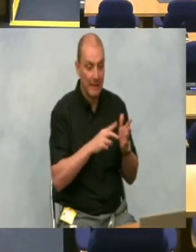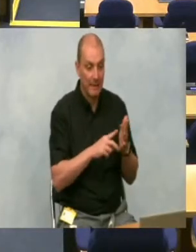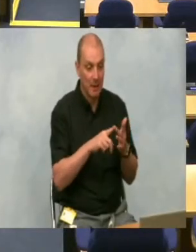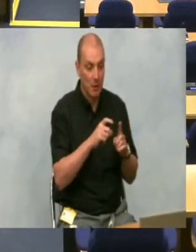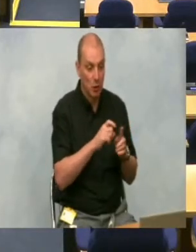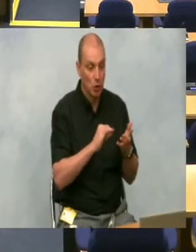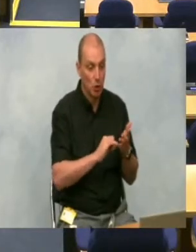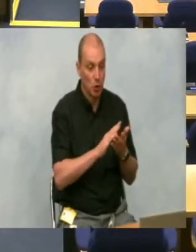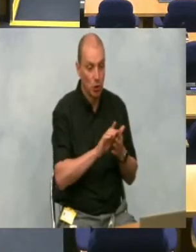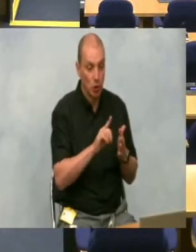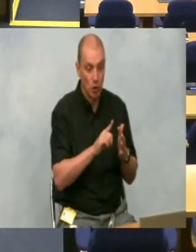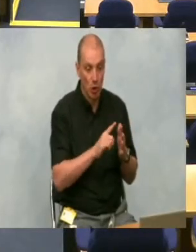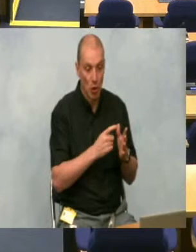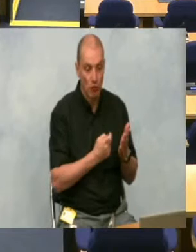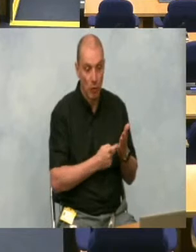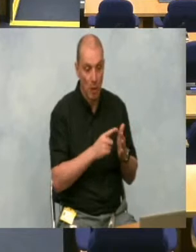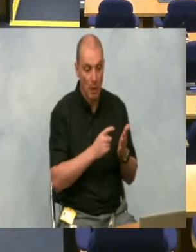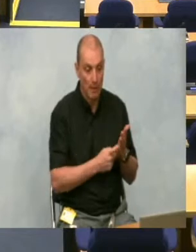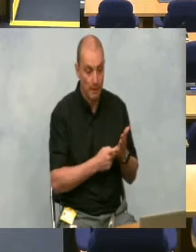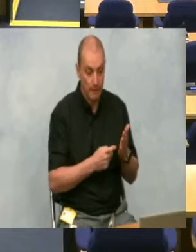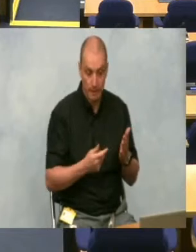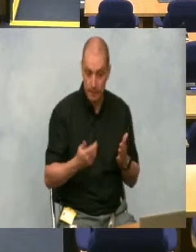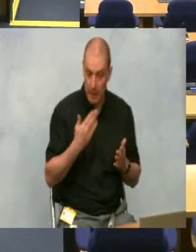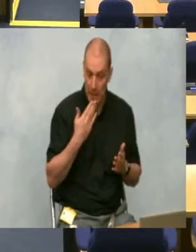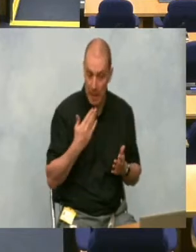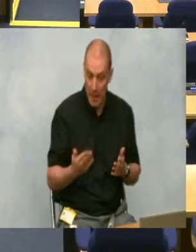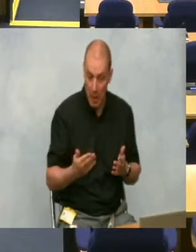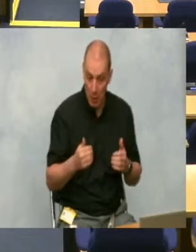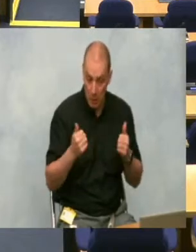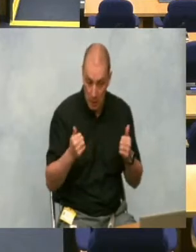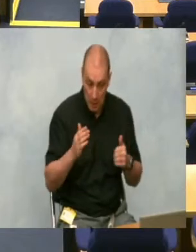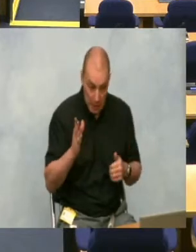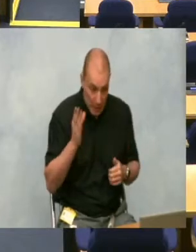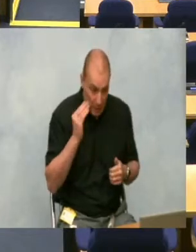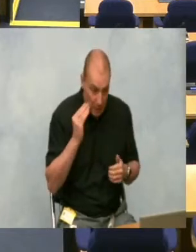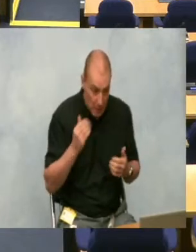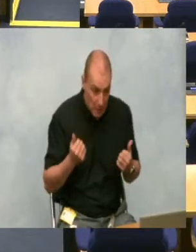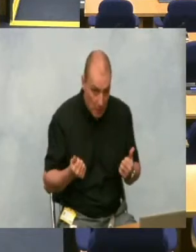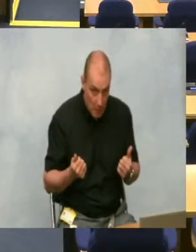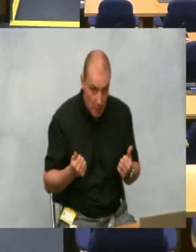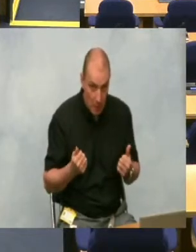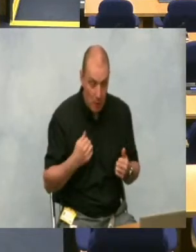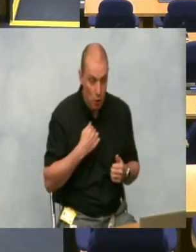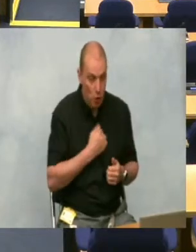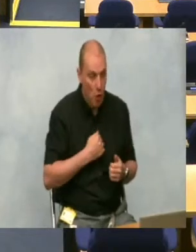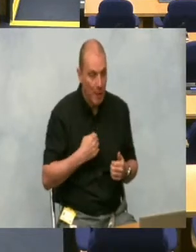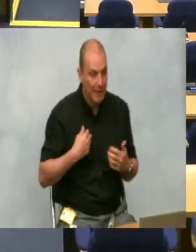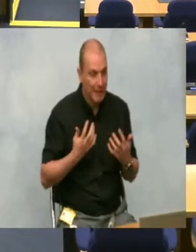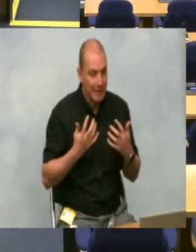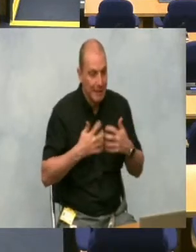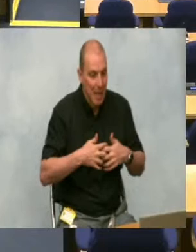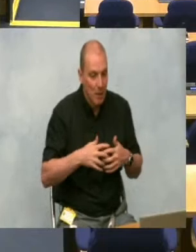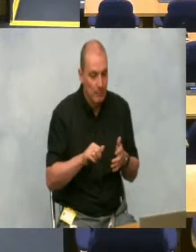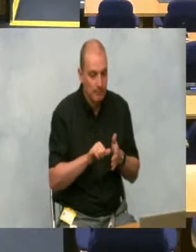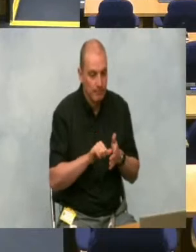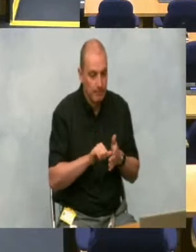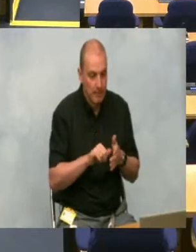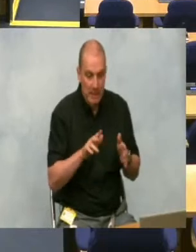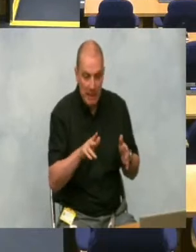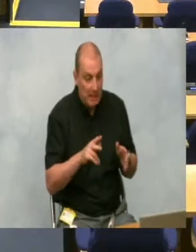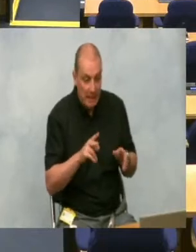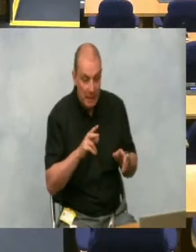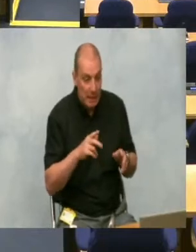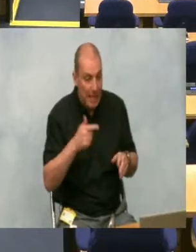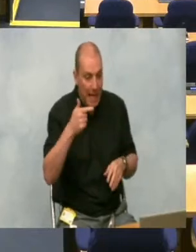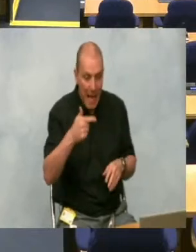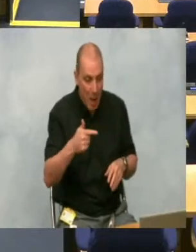Thank you, Chair. Can you hear me? Yes. I'm sorry, I'm having some connection difficulties. Can't see you, but we can hear you, but